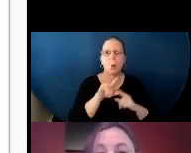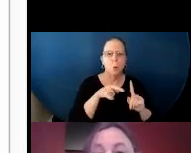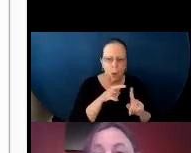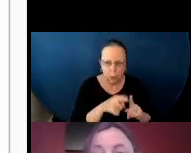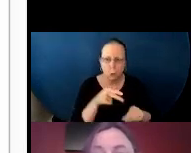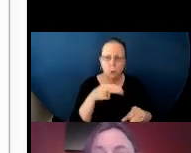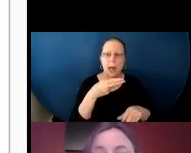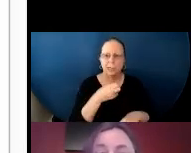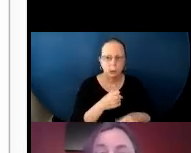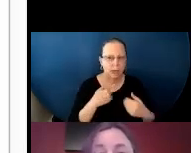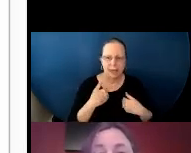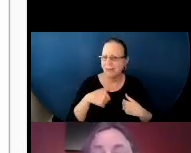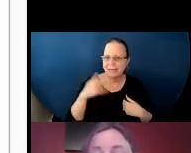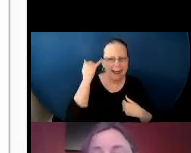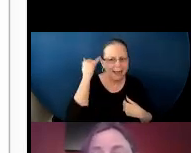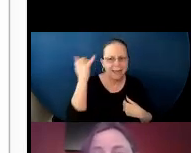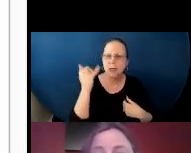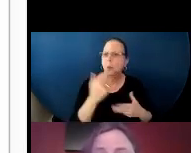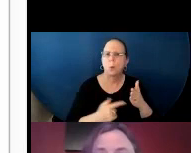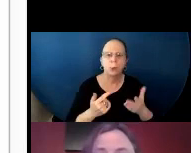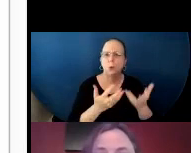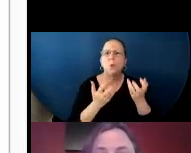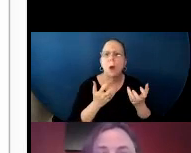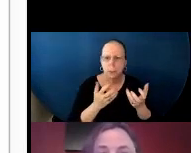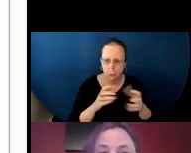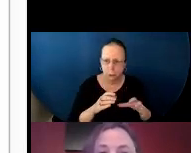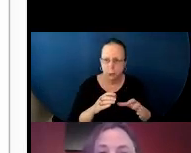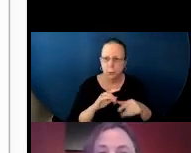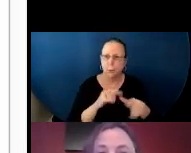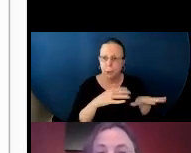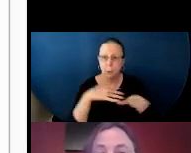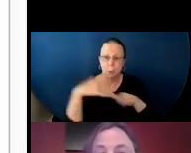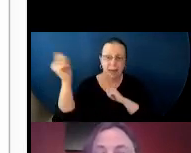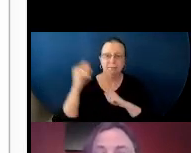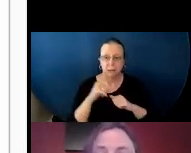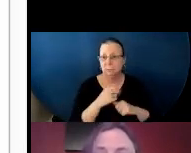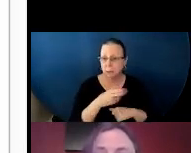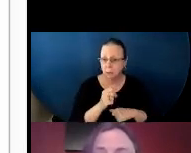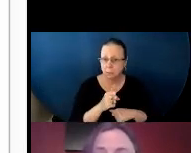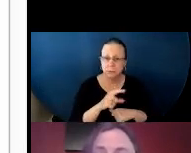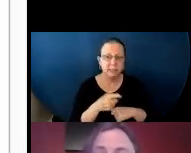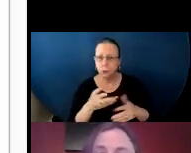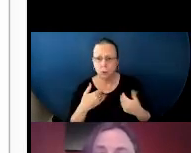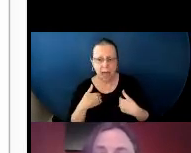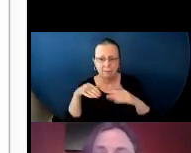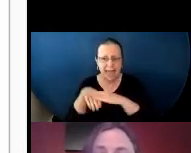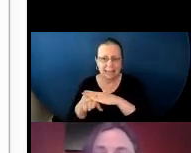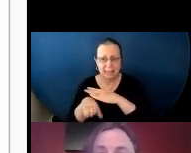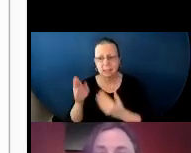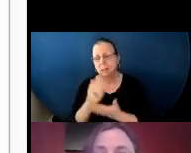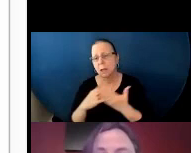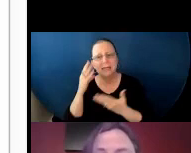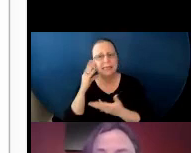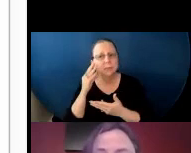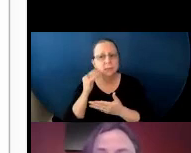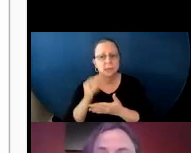you have any idea about what you wanted to do when you left school? And did you have access to some experiences to help